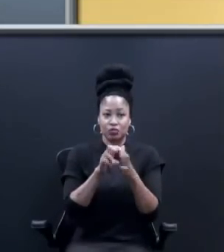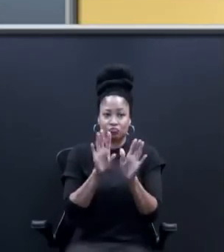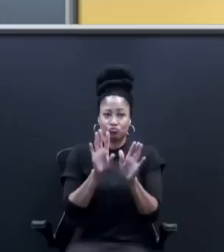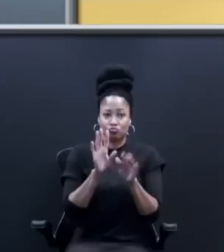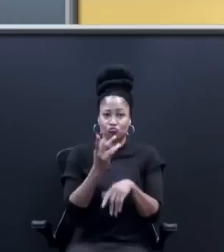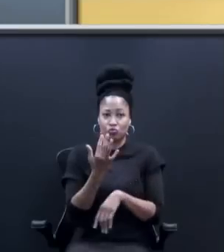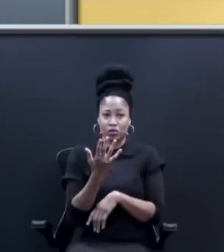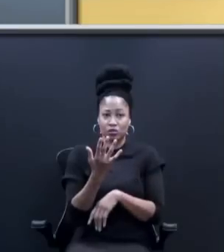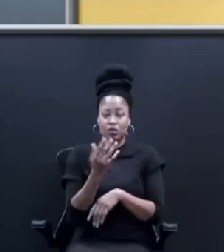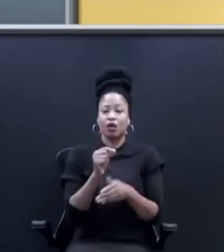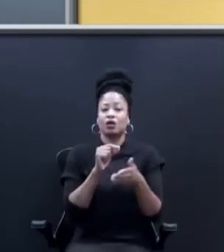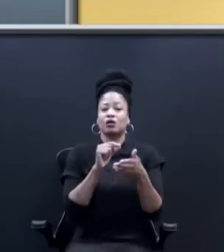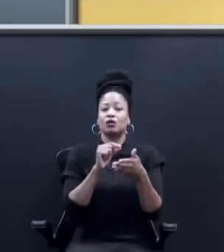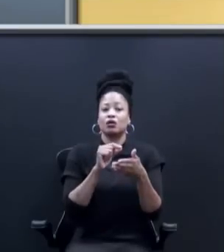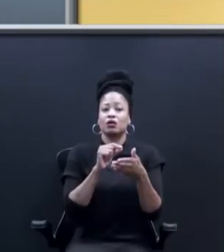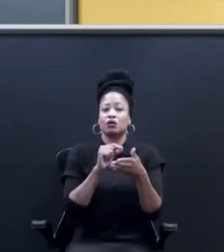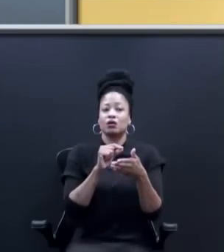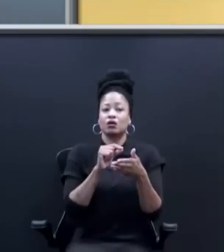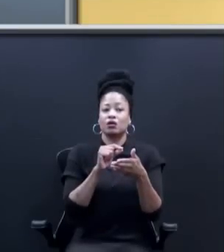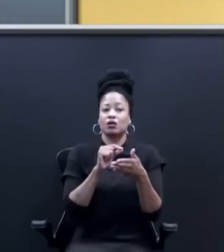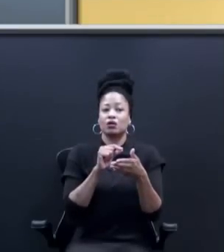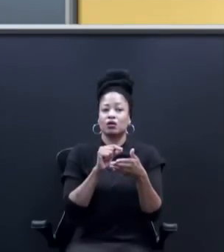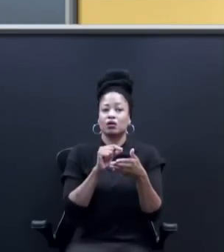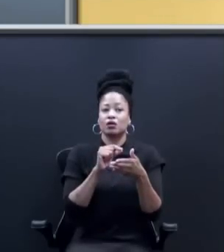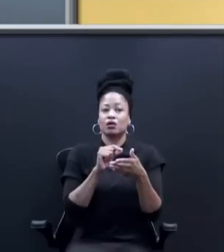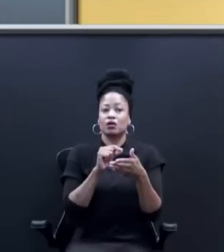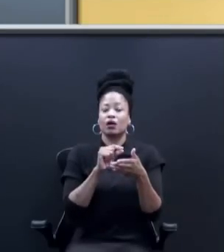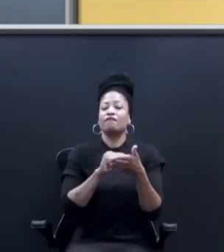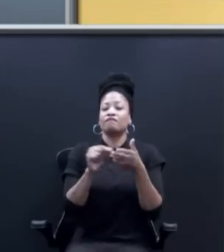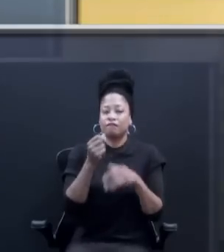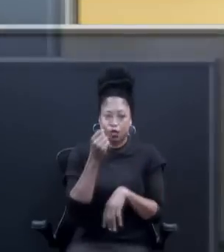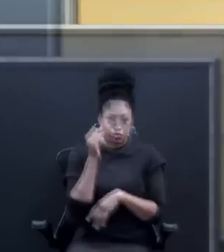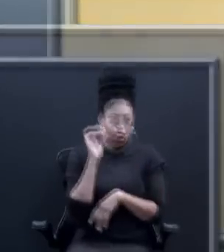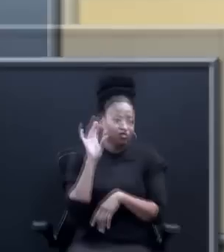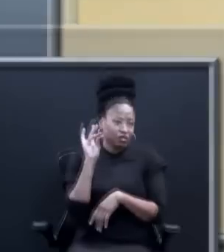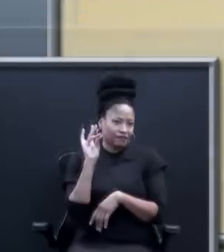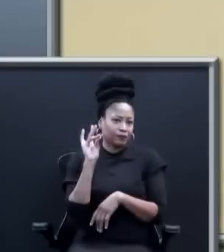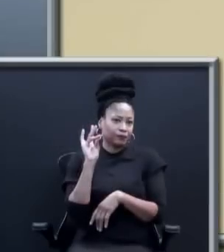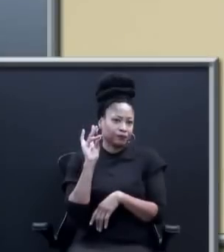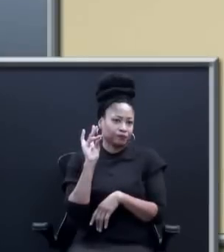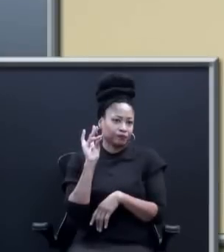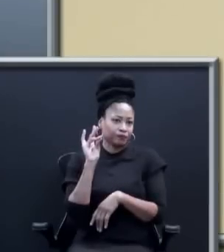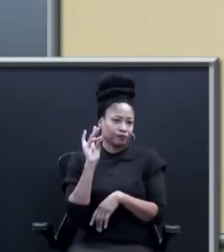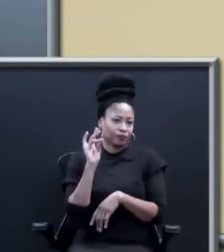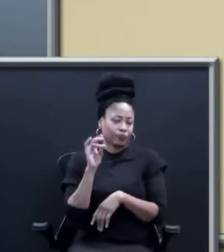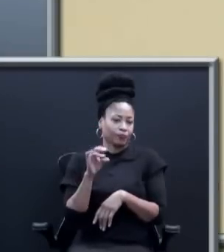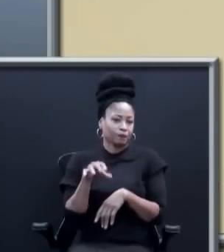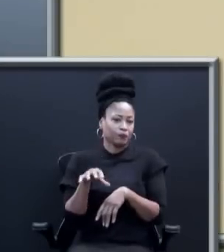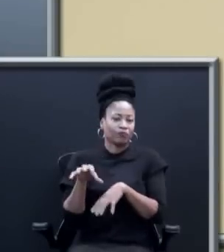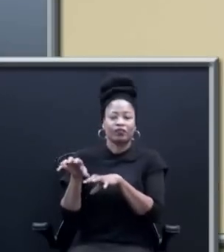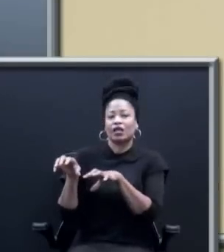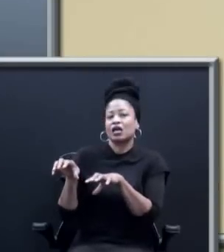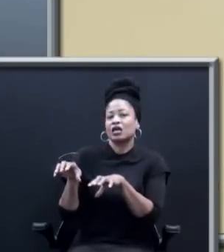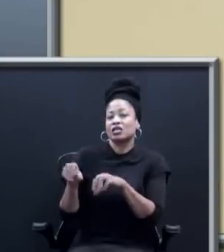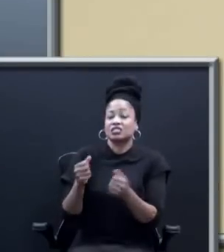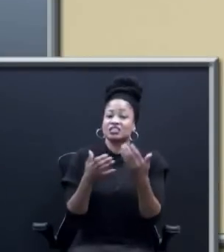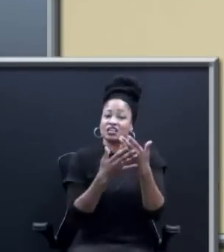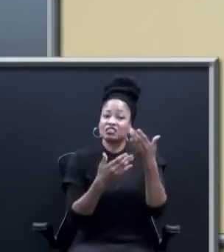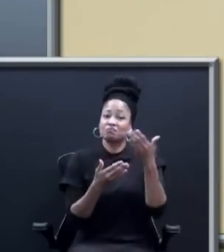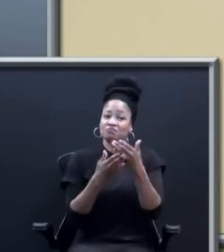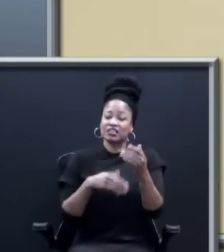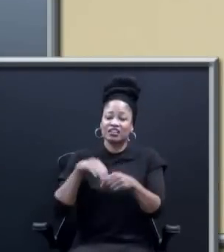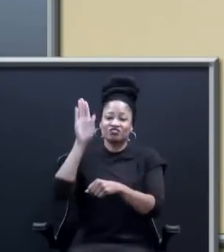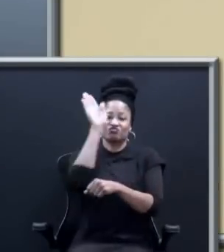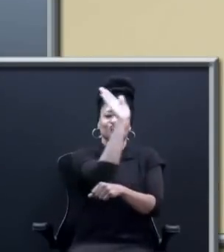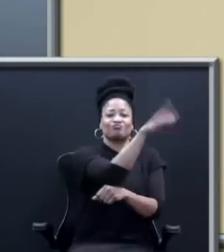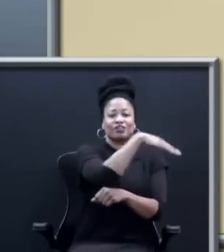5-7. Verse 5, rather than go ahead. Verse 7. Huh? Verse 7, read it. And they shall take of the blood and strike it on the two side posts and on the